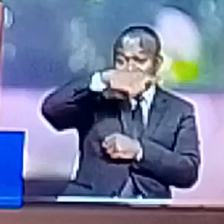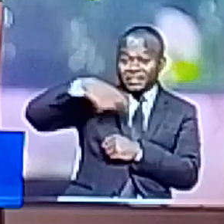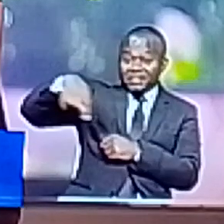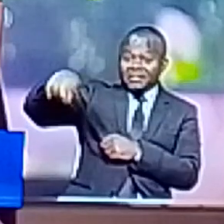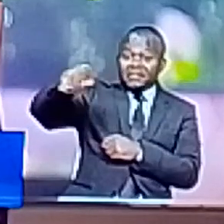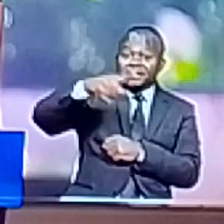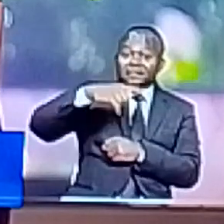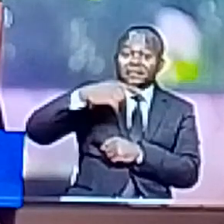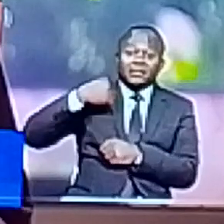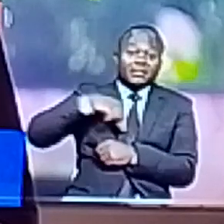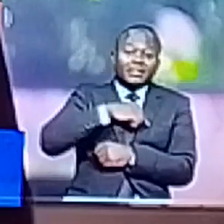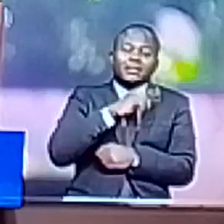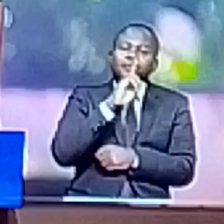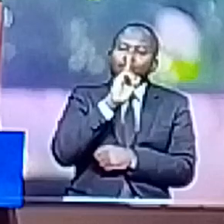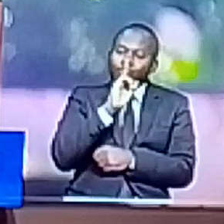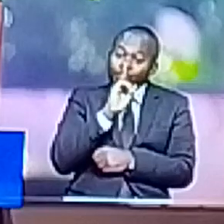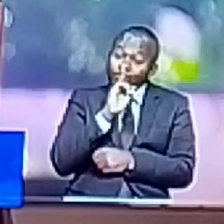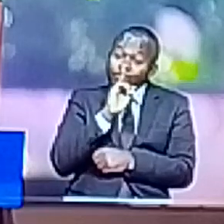They will be quiet.